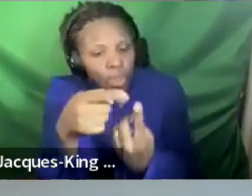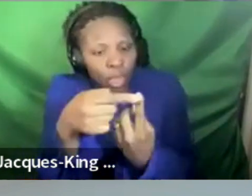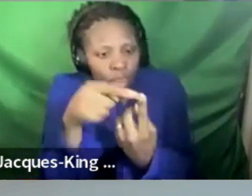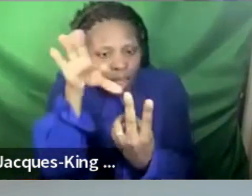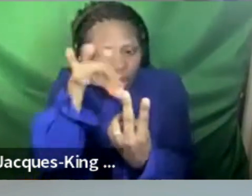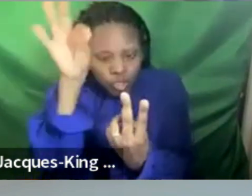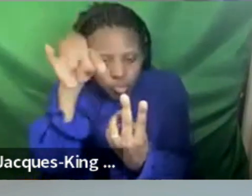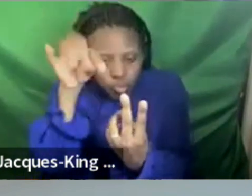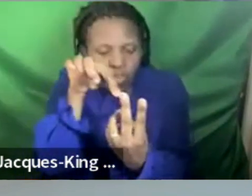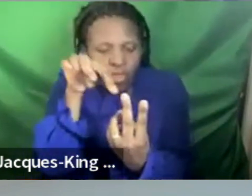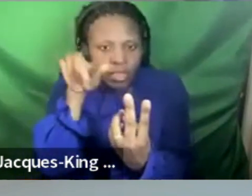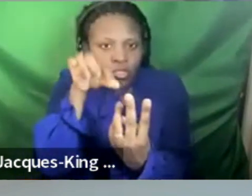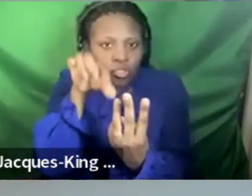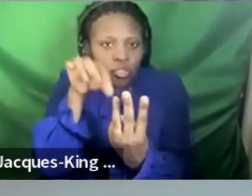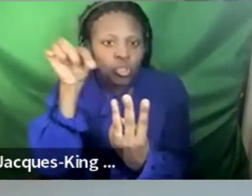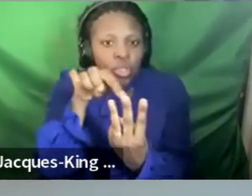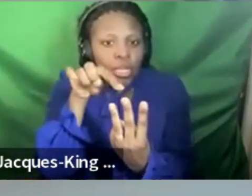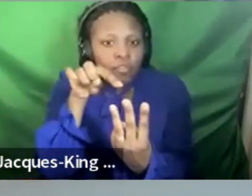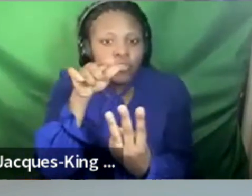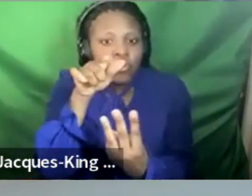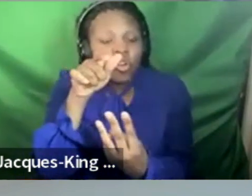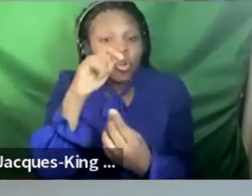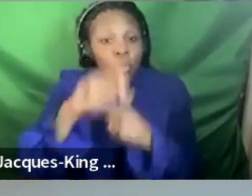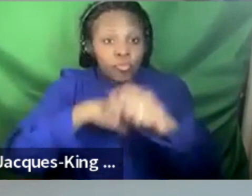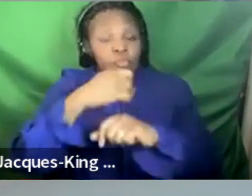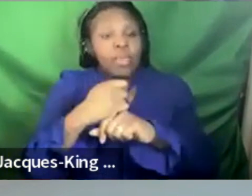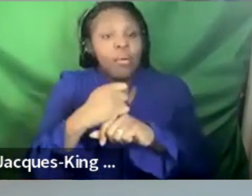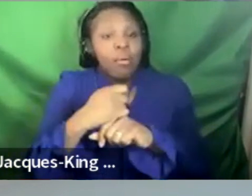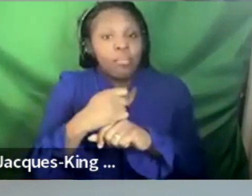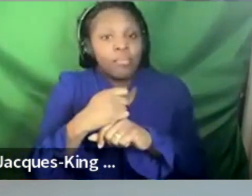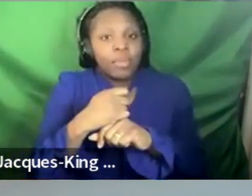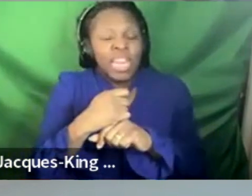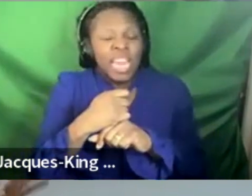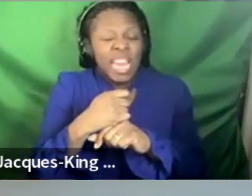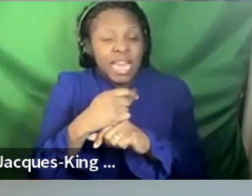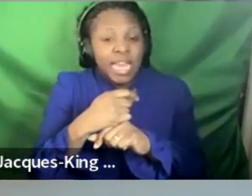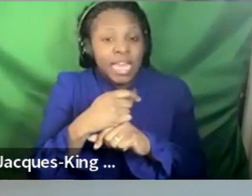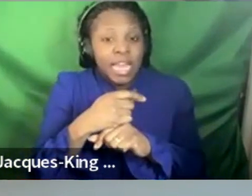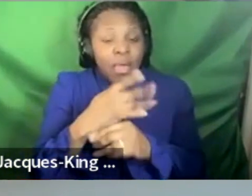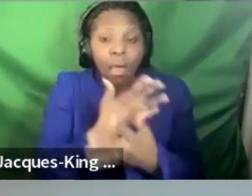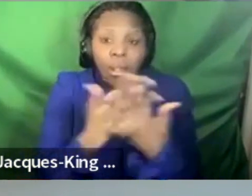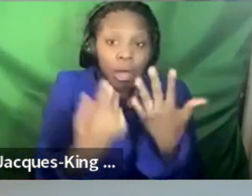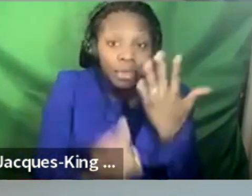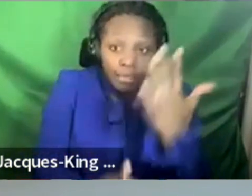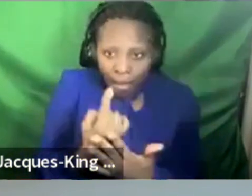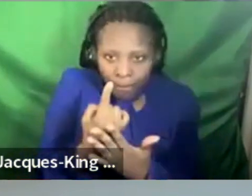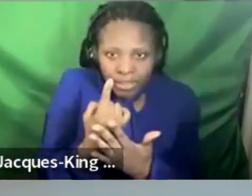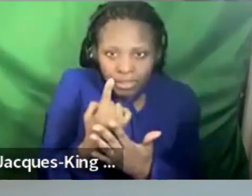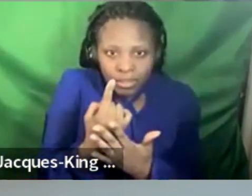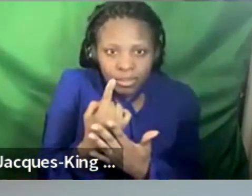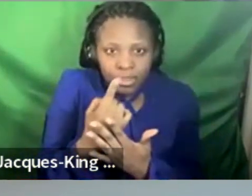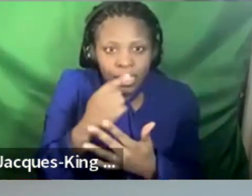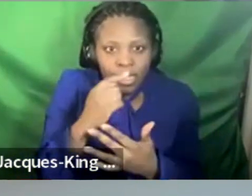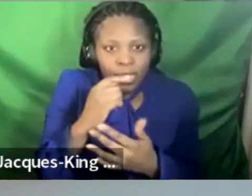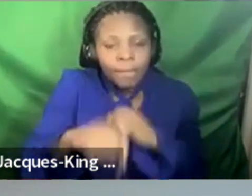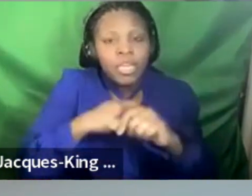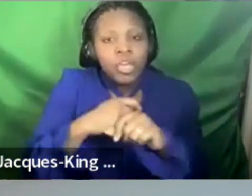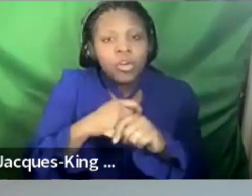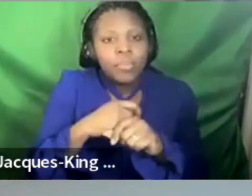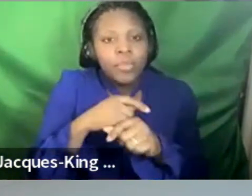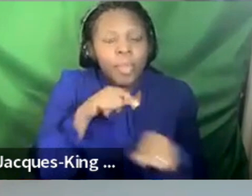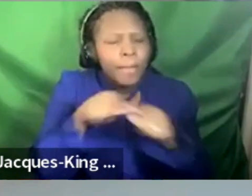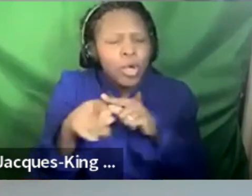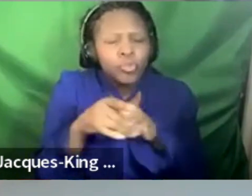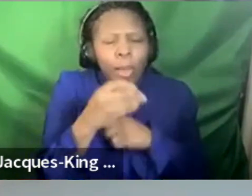is immediately a lot's going on there. She's becoming the most beautiful man in the world, right?